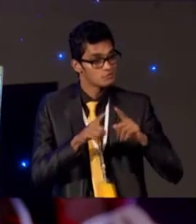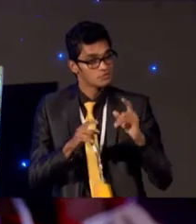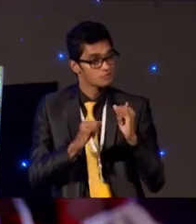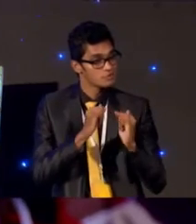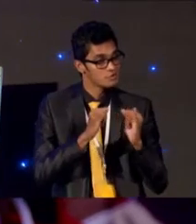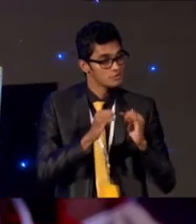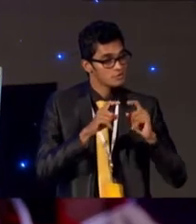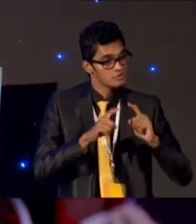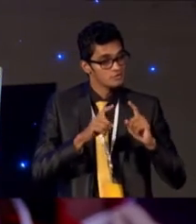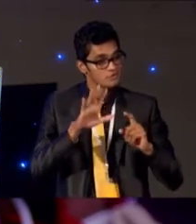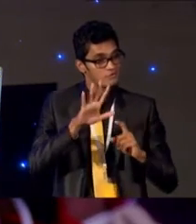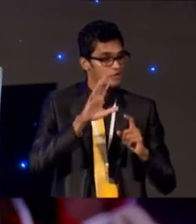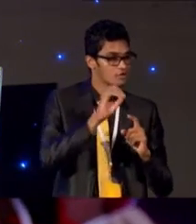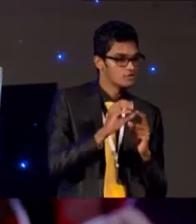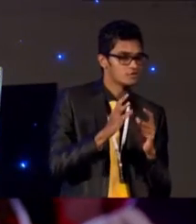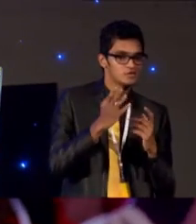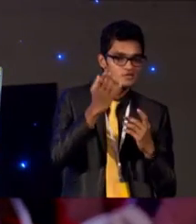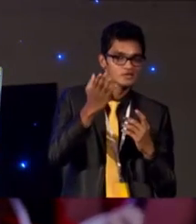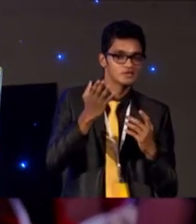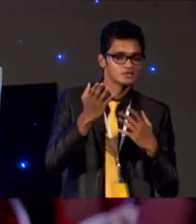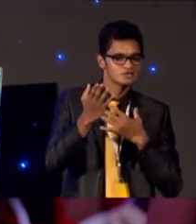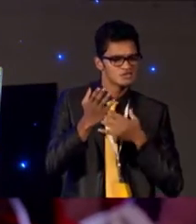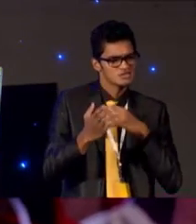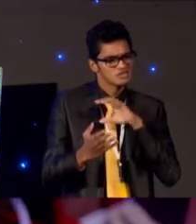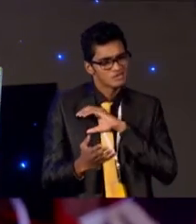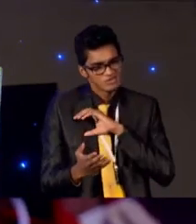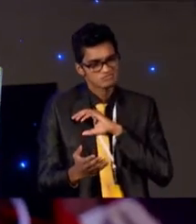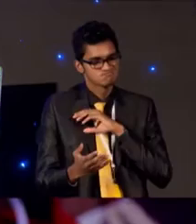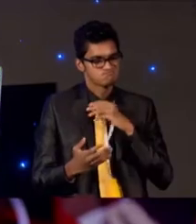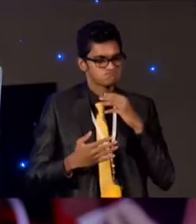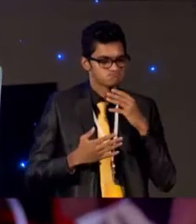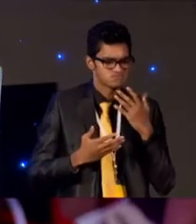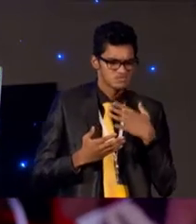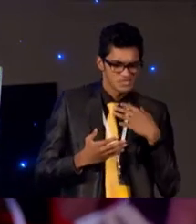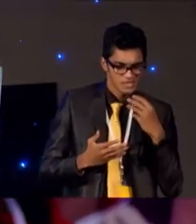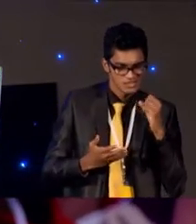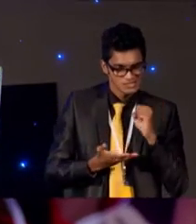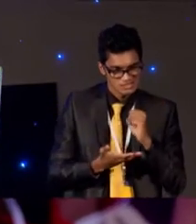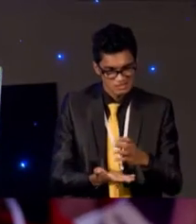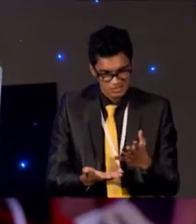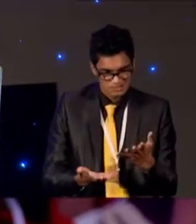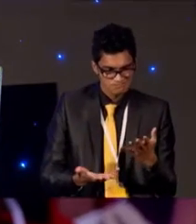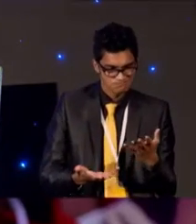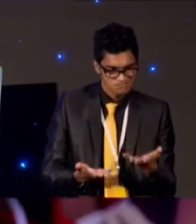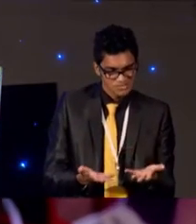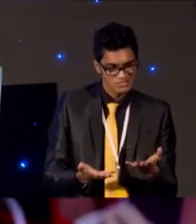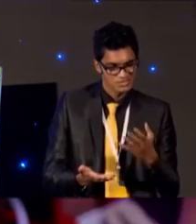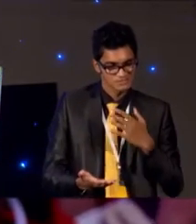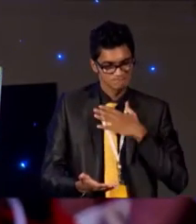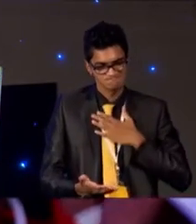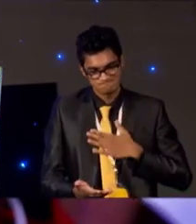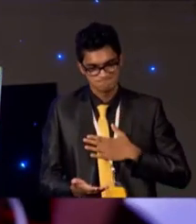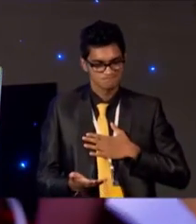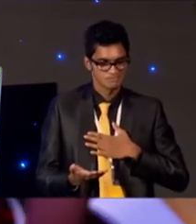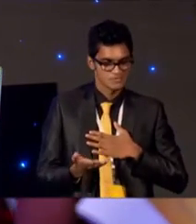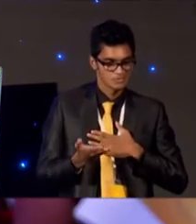Indore. And I was losing confidence in me and my son, but he was still holding up. He said, I will